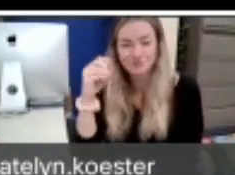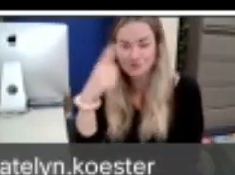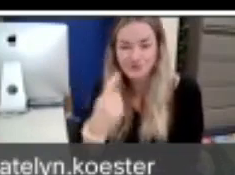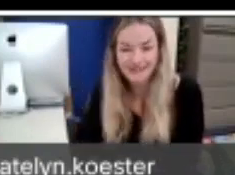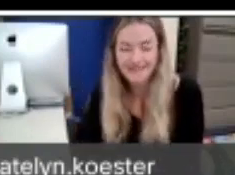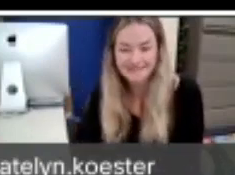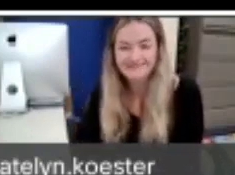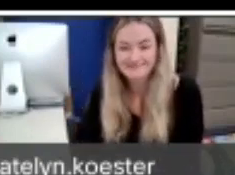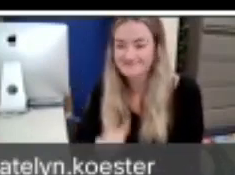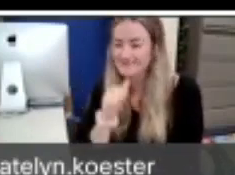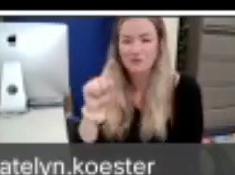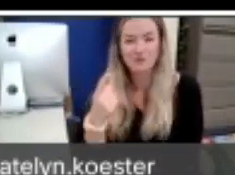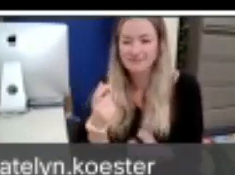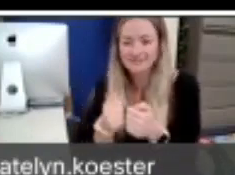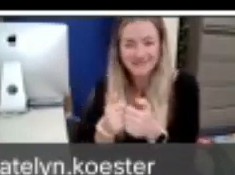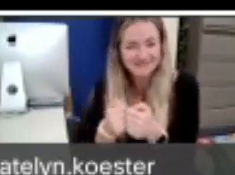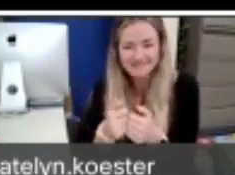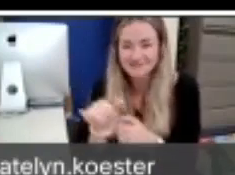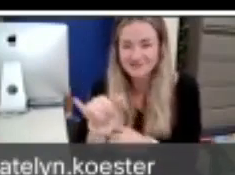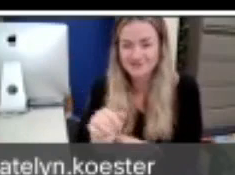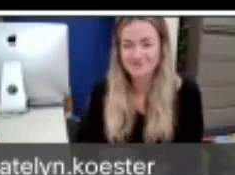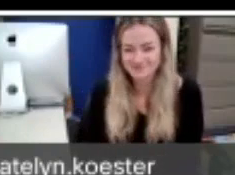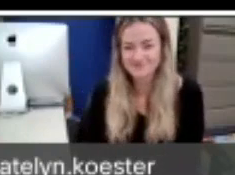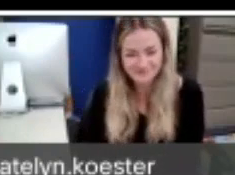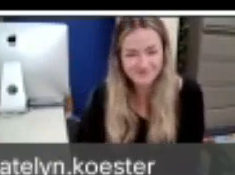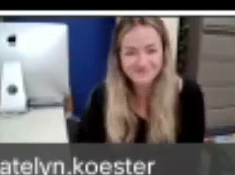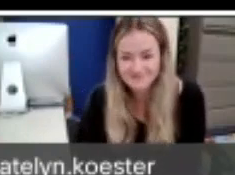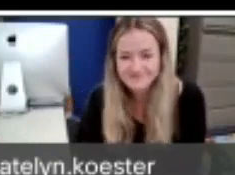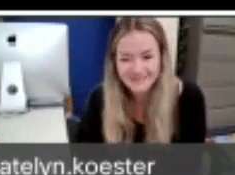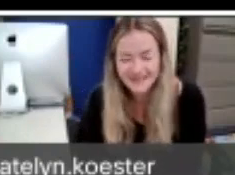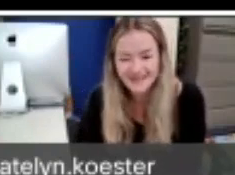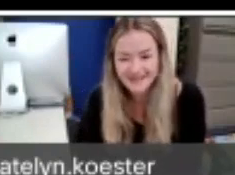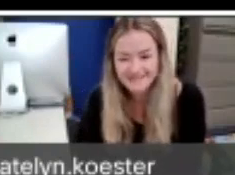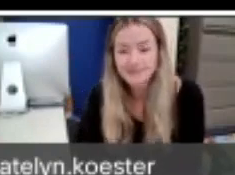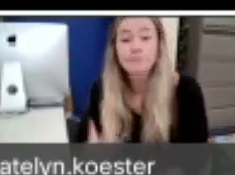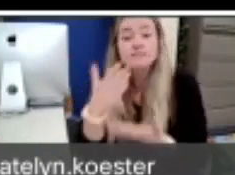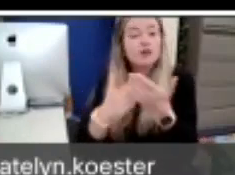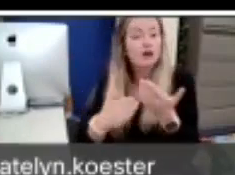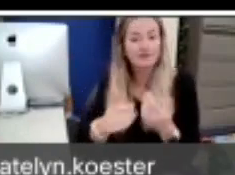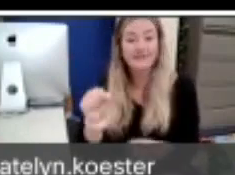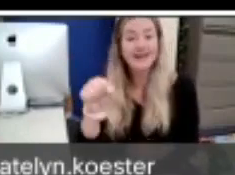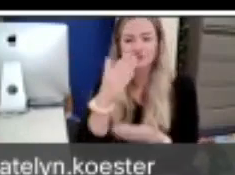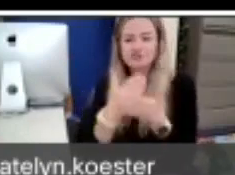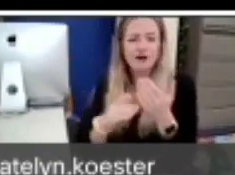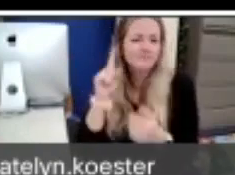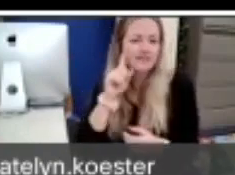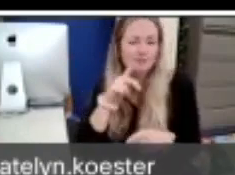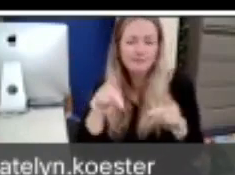through FaceTime. I can see their face to see them face to face. I don't always just use texting. Mm-hmm.